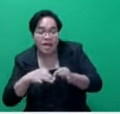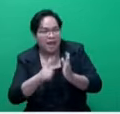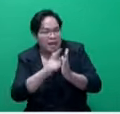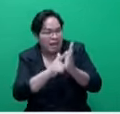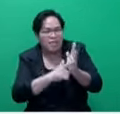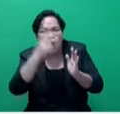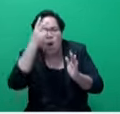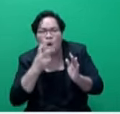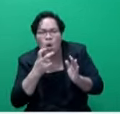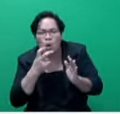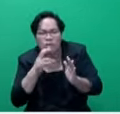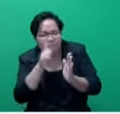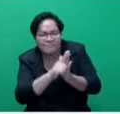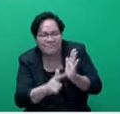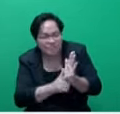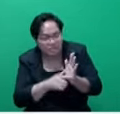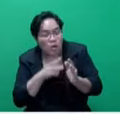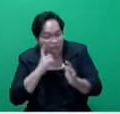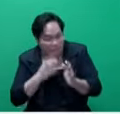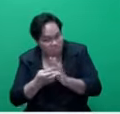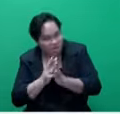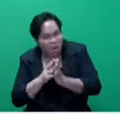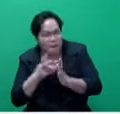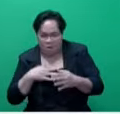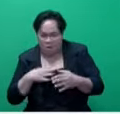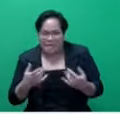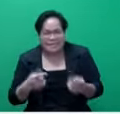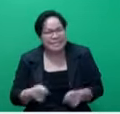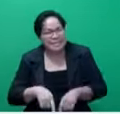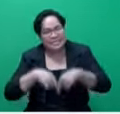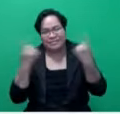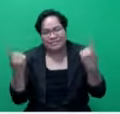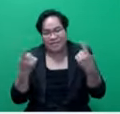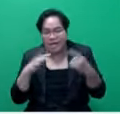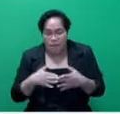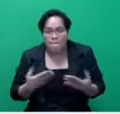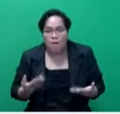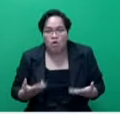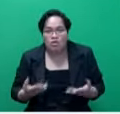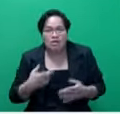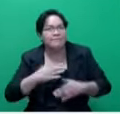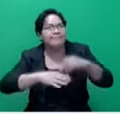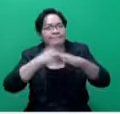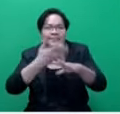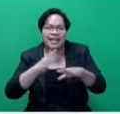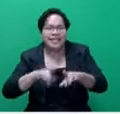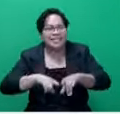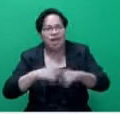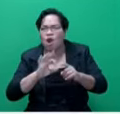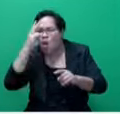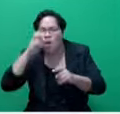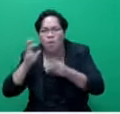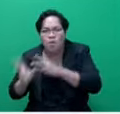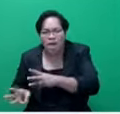outdated and are being reviewed to reflect the demands and dynamics of a modern construction and planning environment